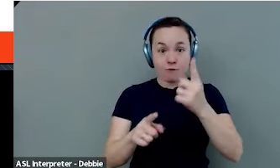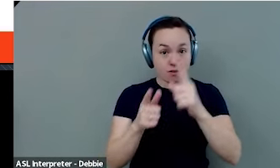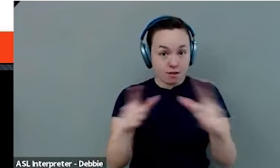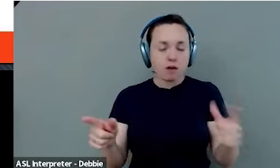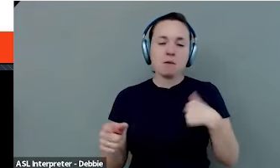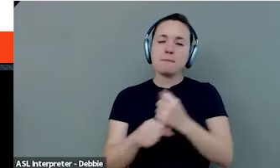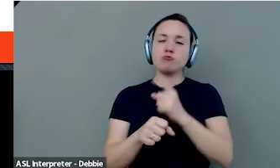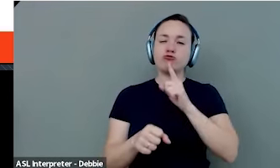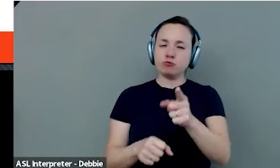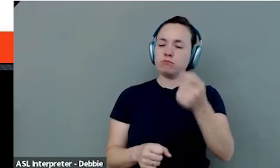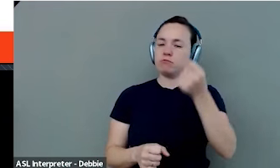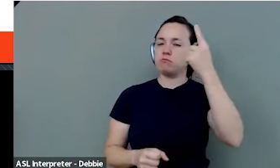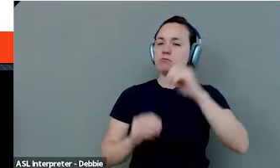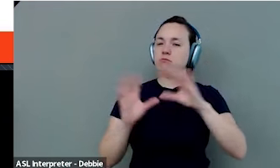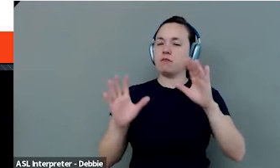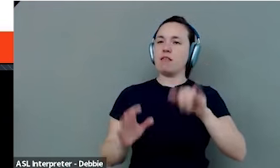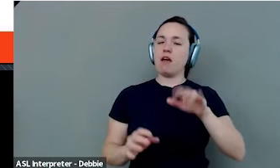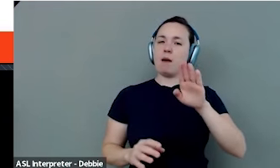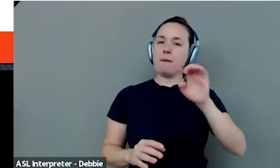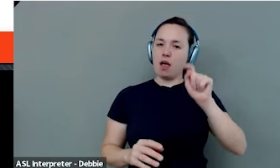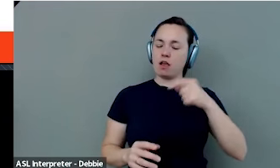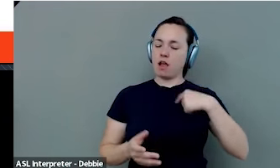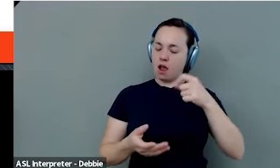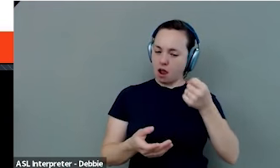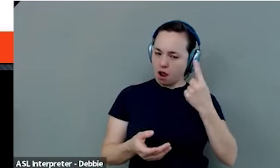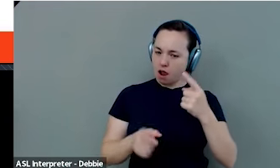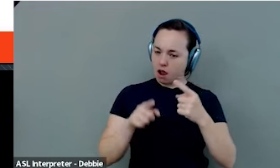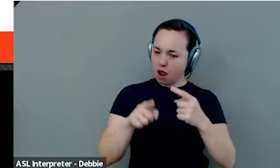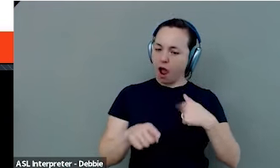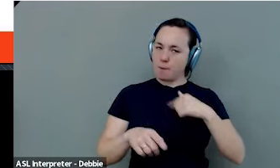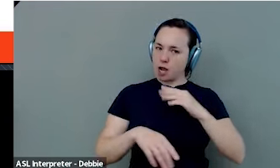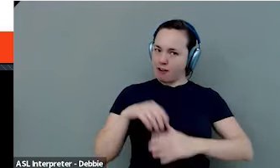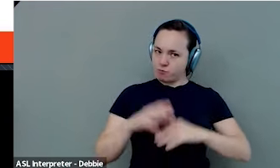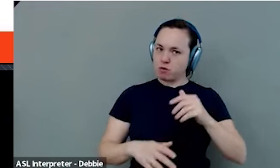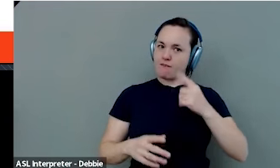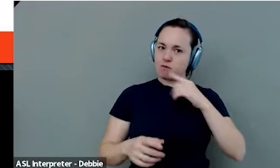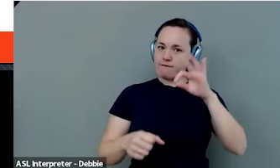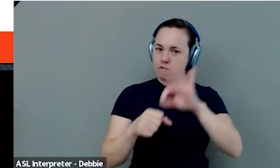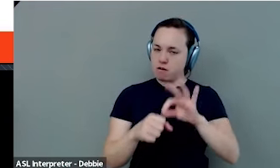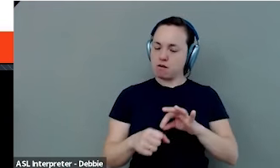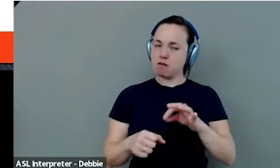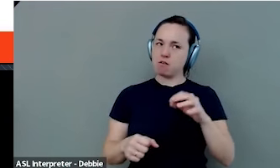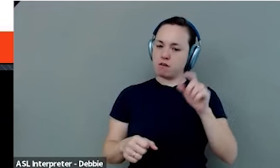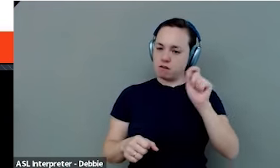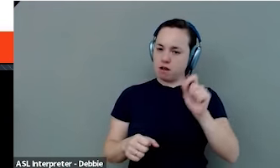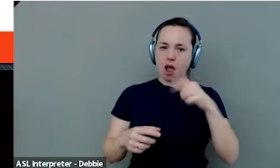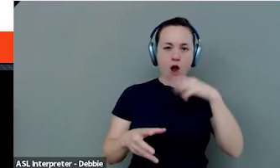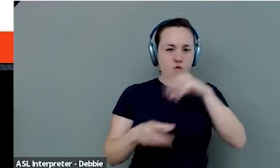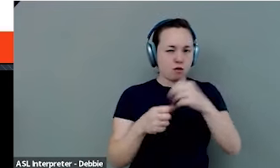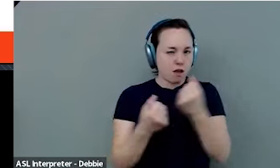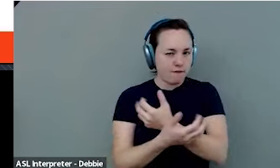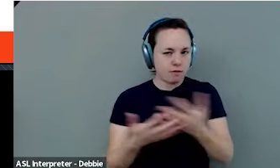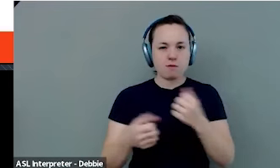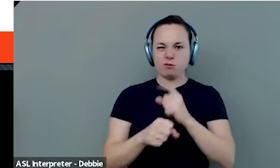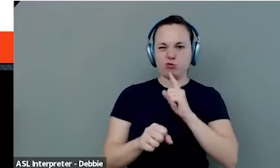you understand the ballot that you are filling out and that you are comfortable with the information that you are including as you are filling out the ballot. Next, we